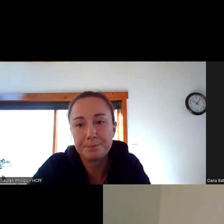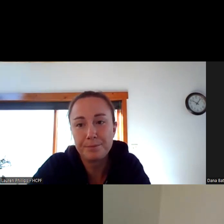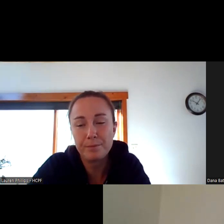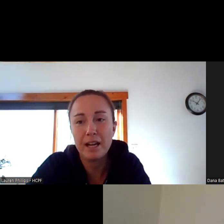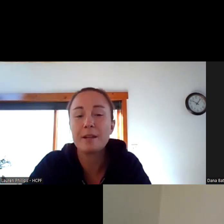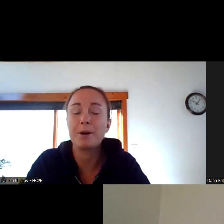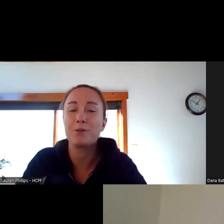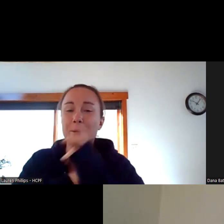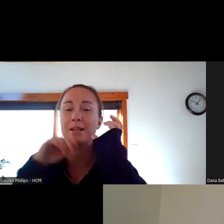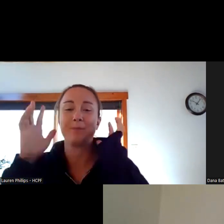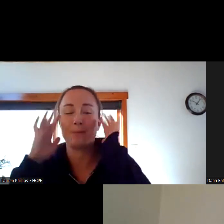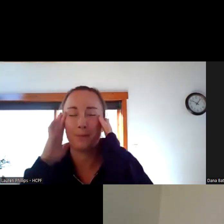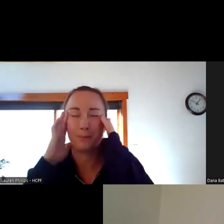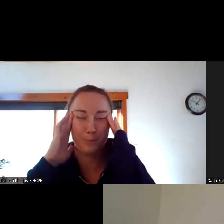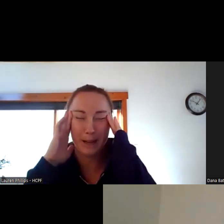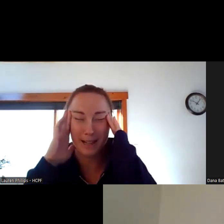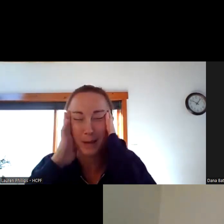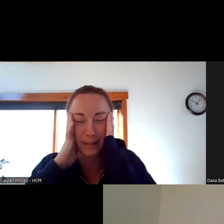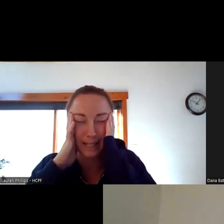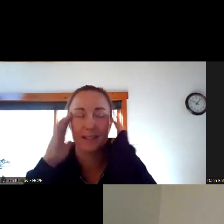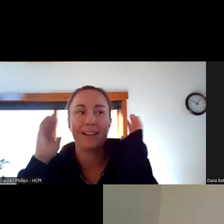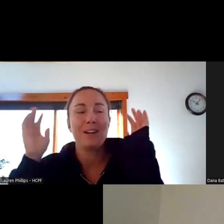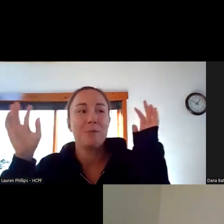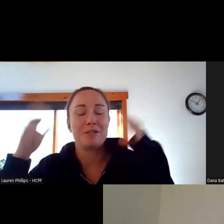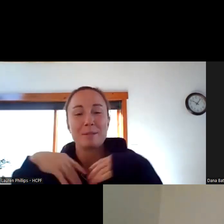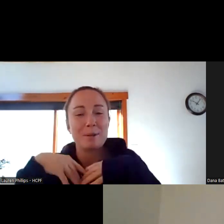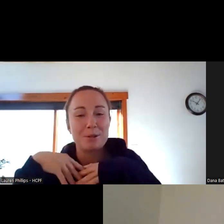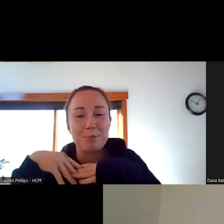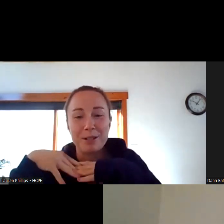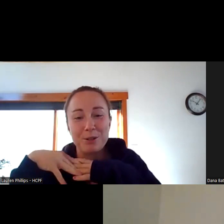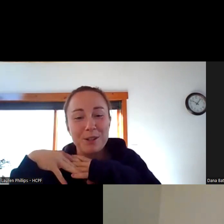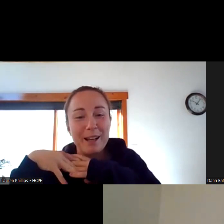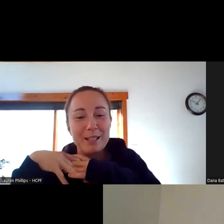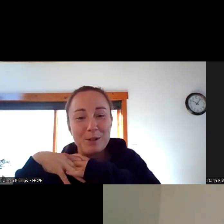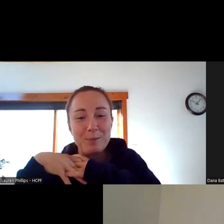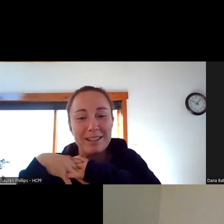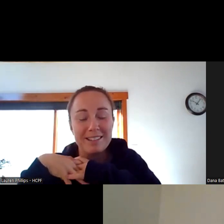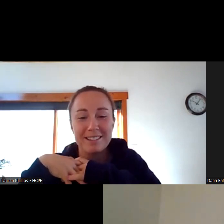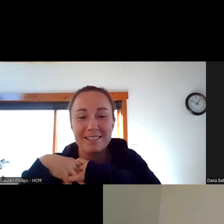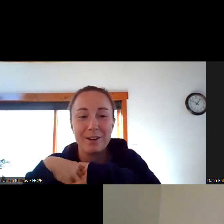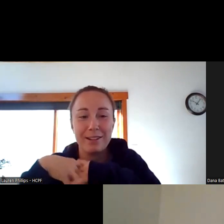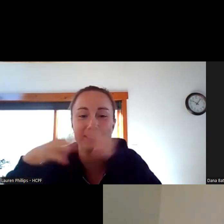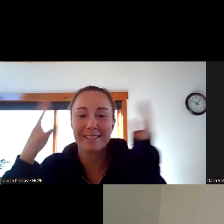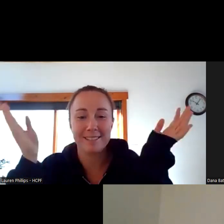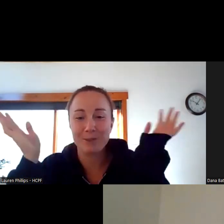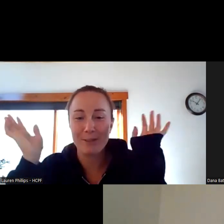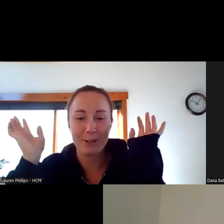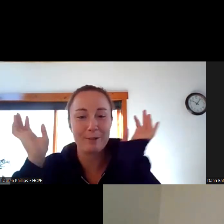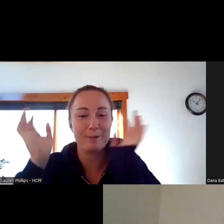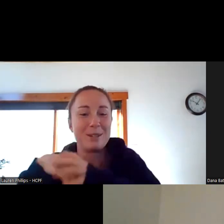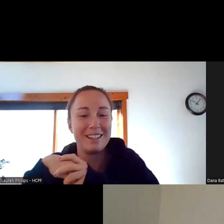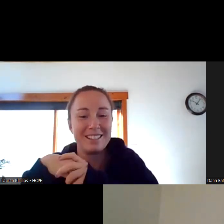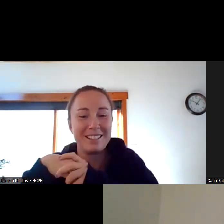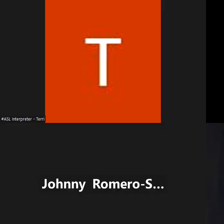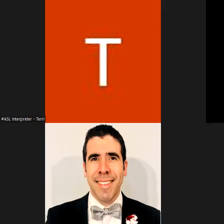can, I think part of what I'm backing up is like, we've talked about so much over the last few months or like 6, whatever long